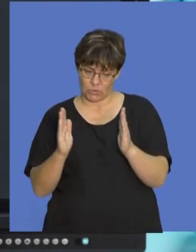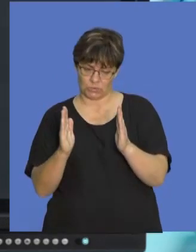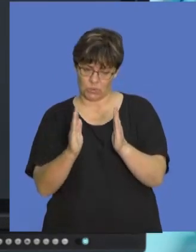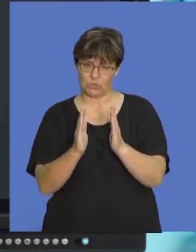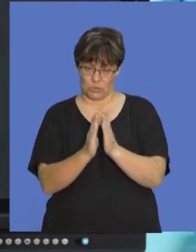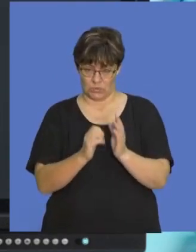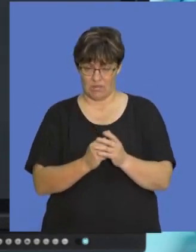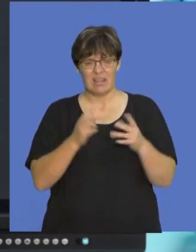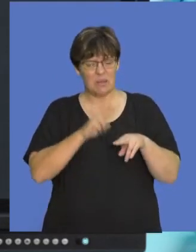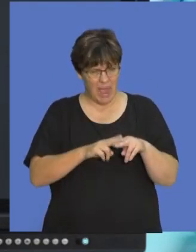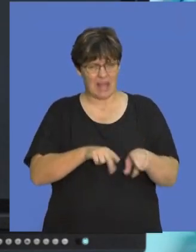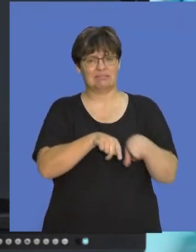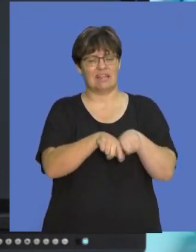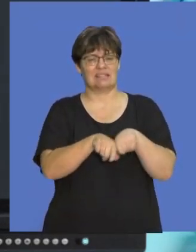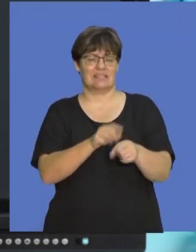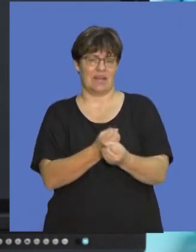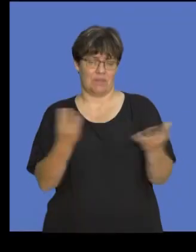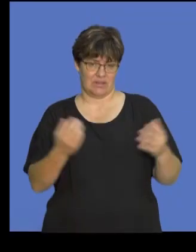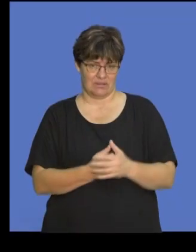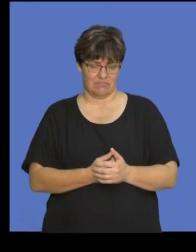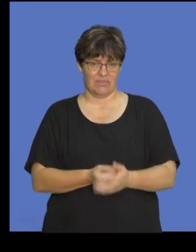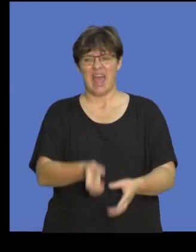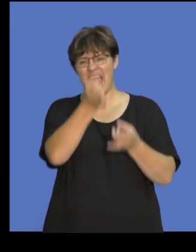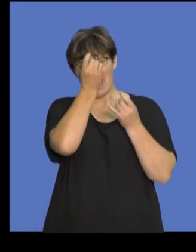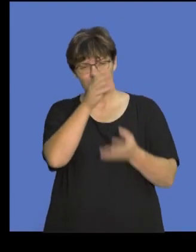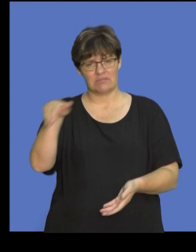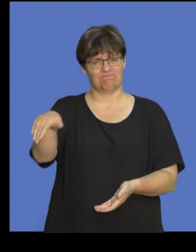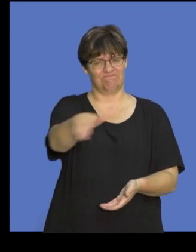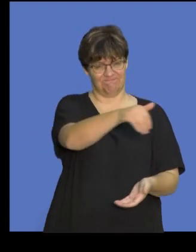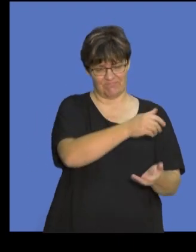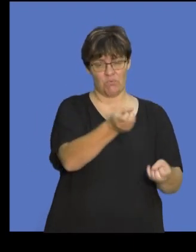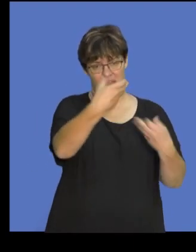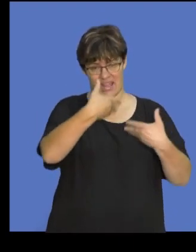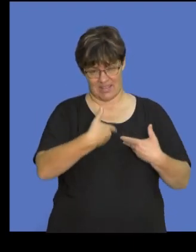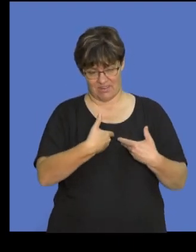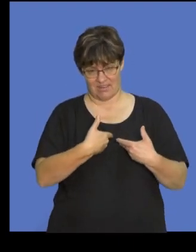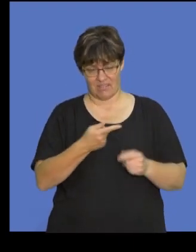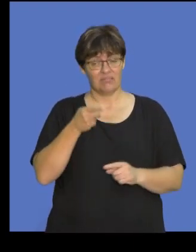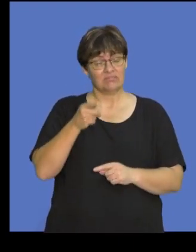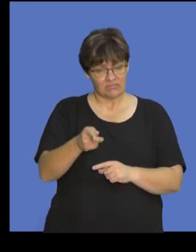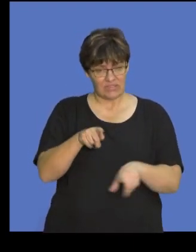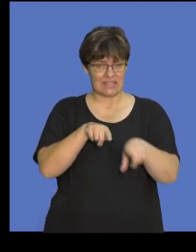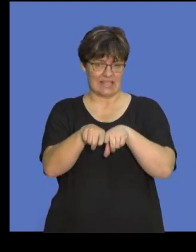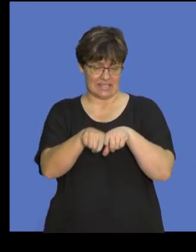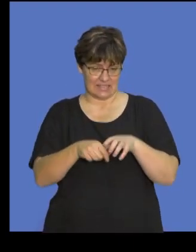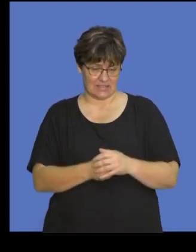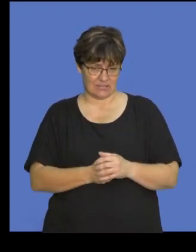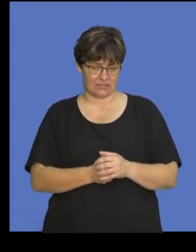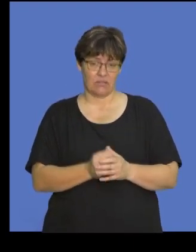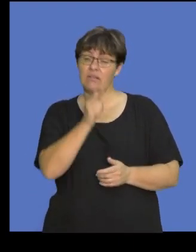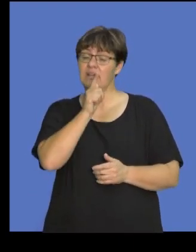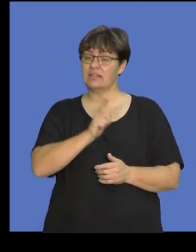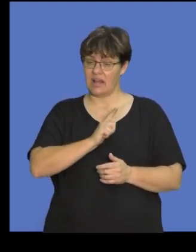closer and closer depending on the number of trials. But here's some data that we've got that we were given for a particular